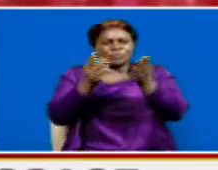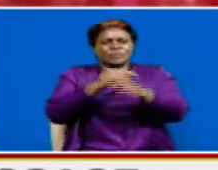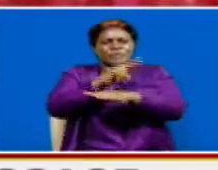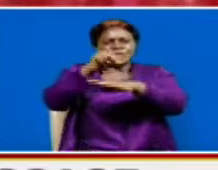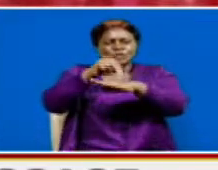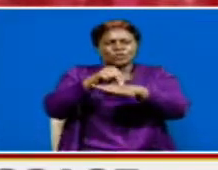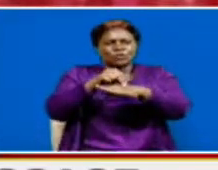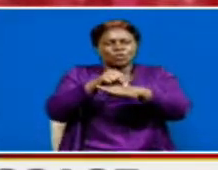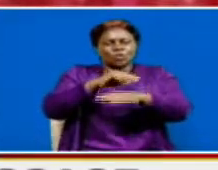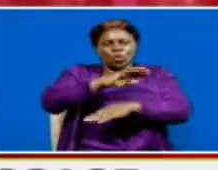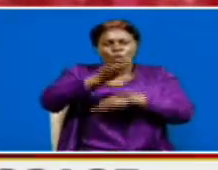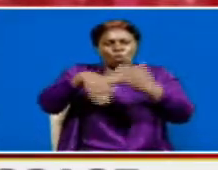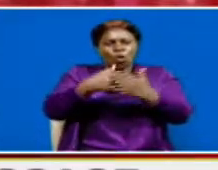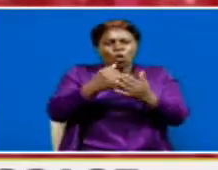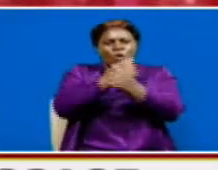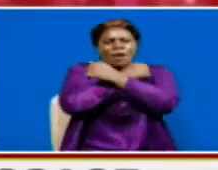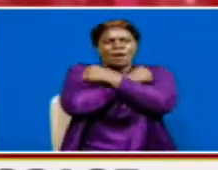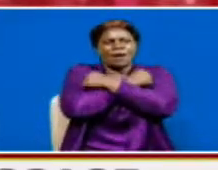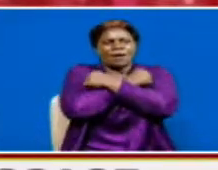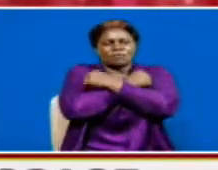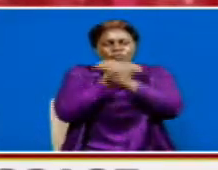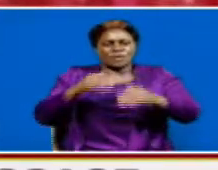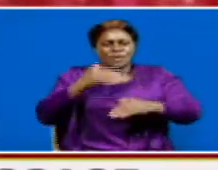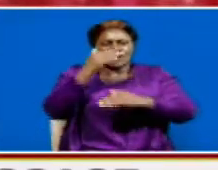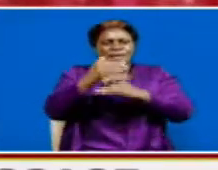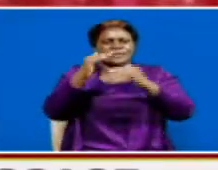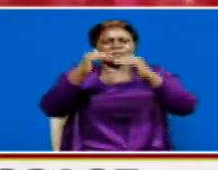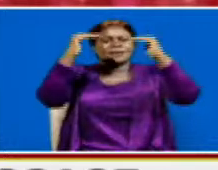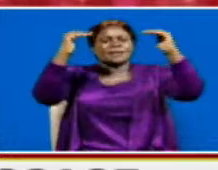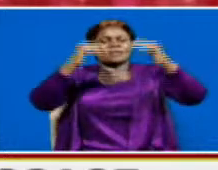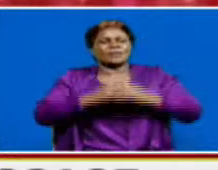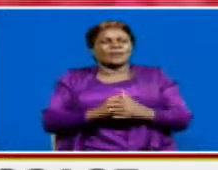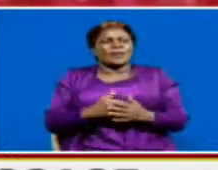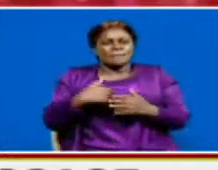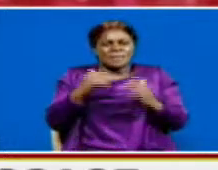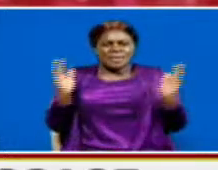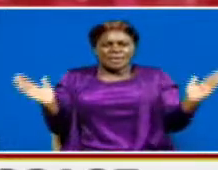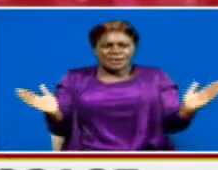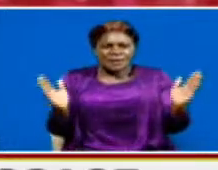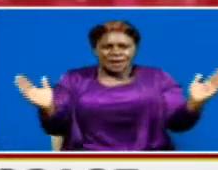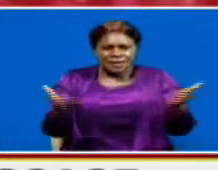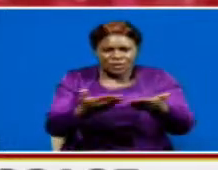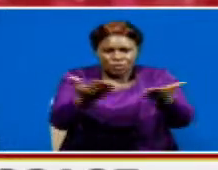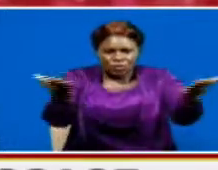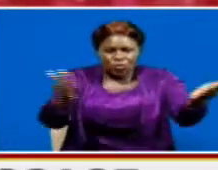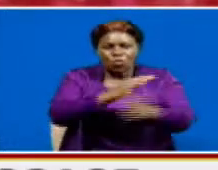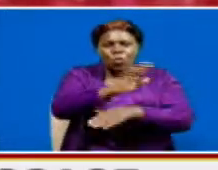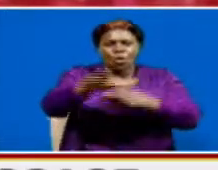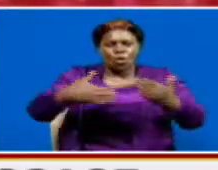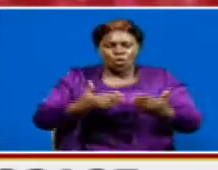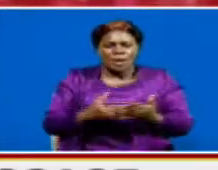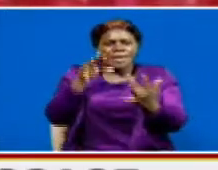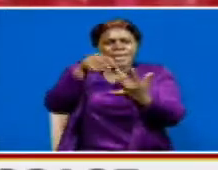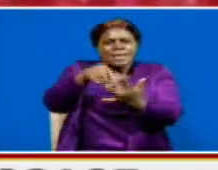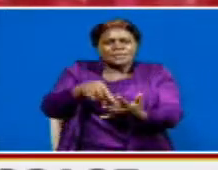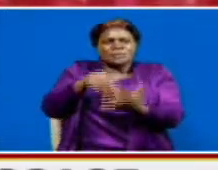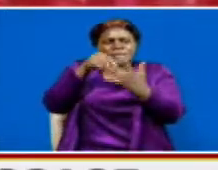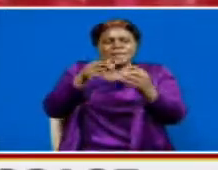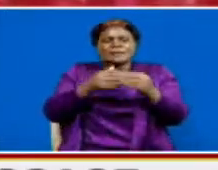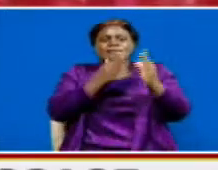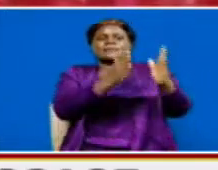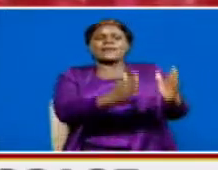nation we all love to the next level. I urge all Kenyans, especially